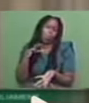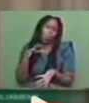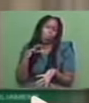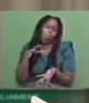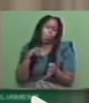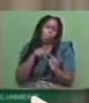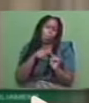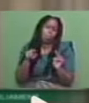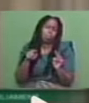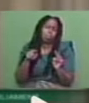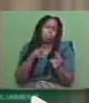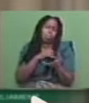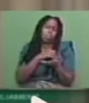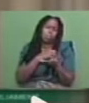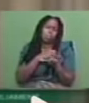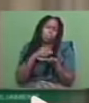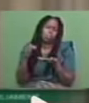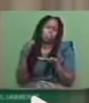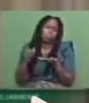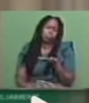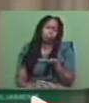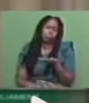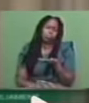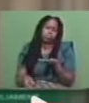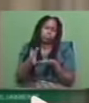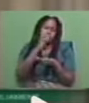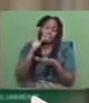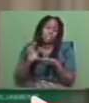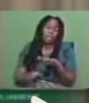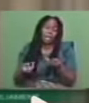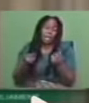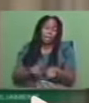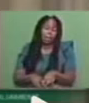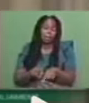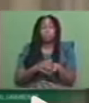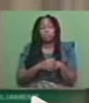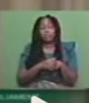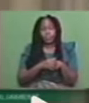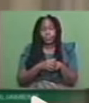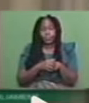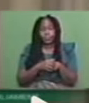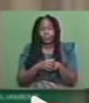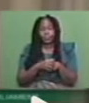and it just never happened. New buzzword. That's the new buzzword.